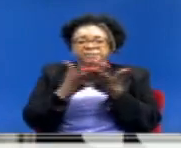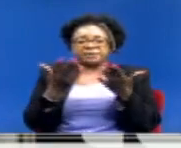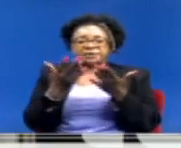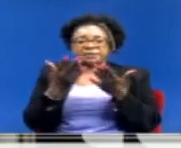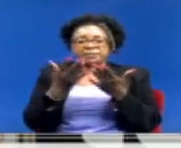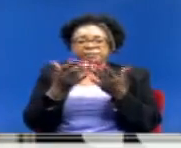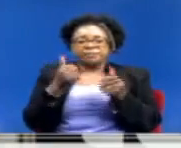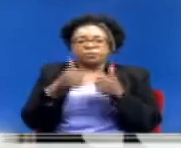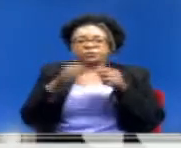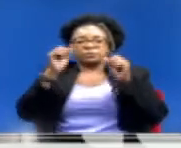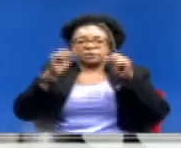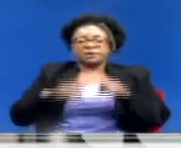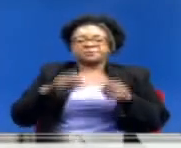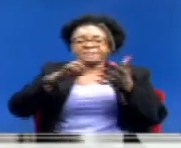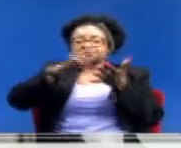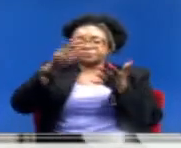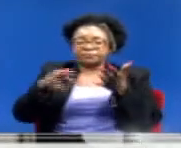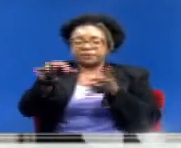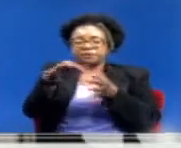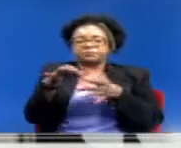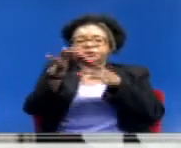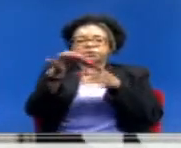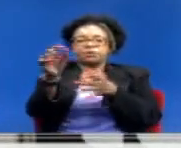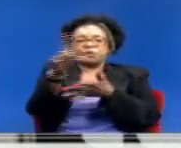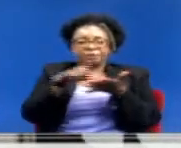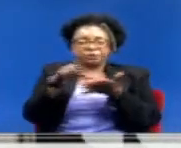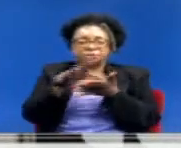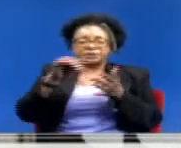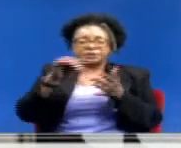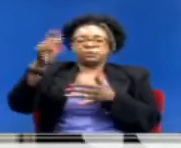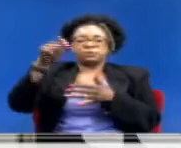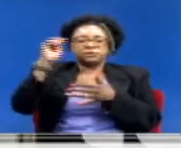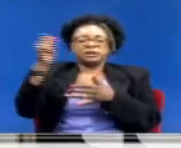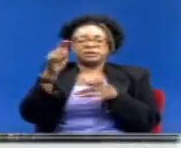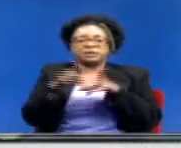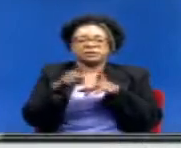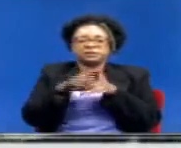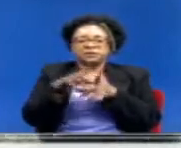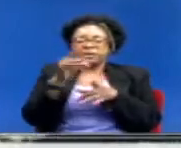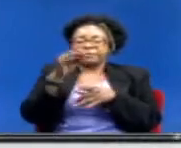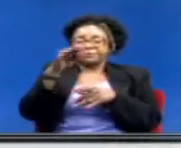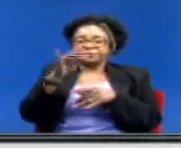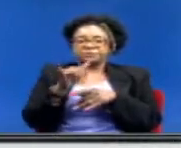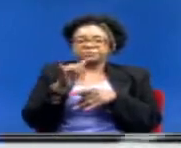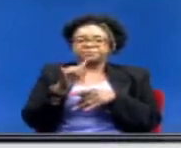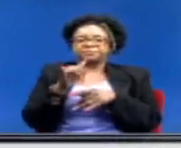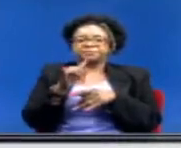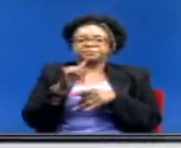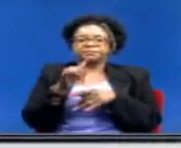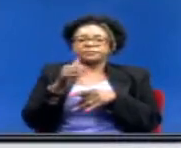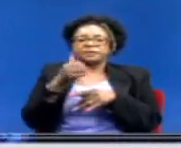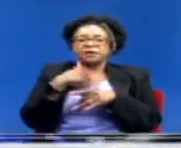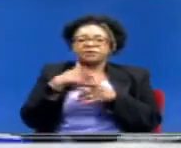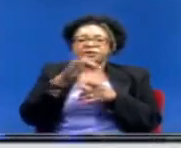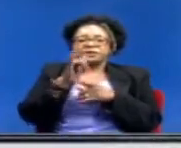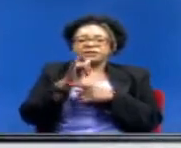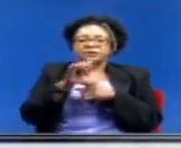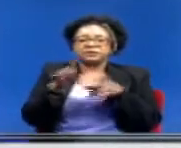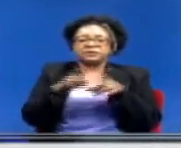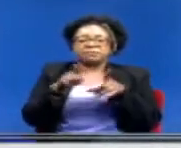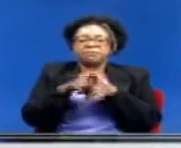jump in this special location, or like Mount Kenya, such a special place of the country. Wingsuit flying is a form of skydiving which entails donning